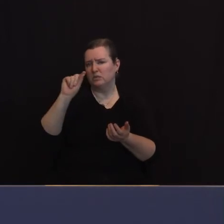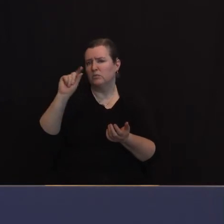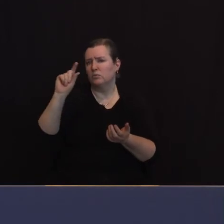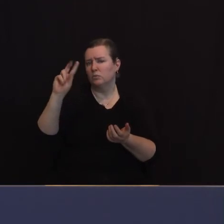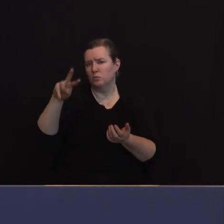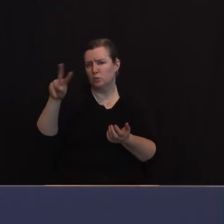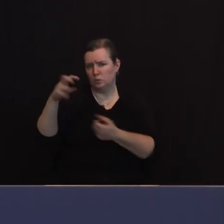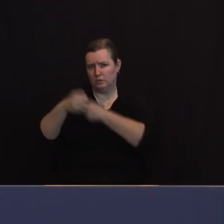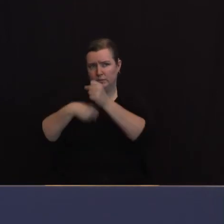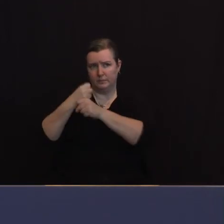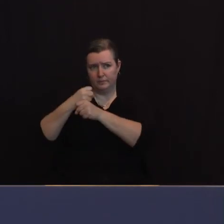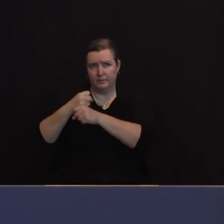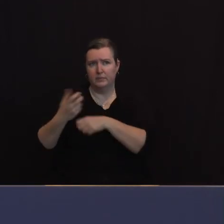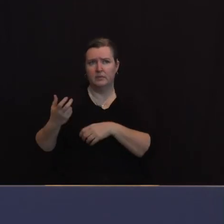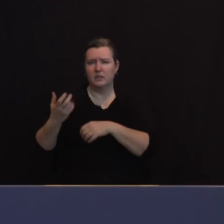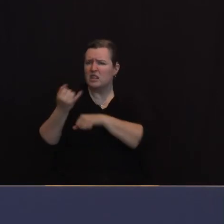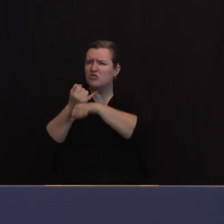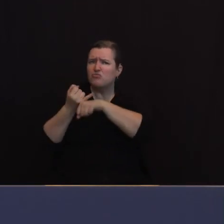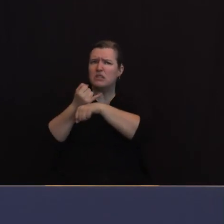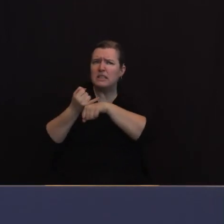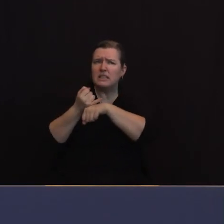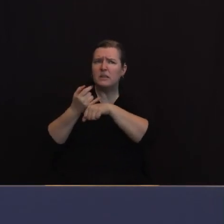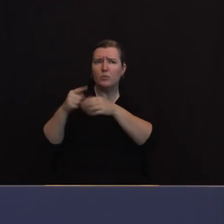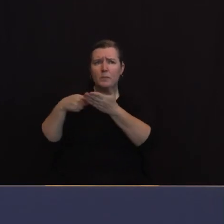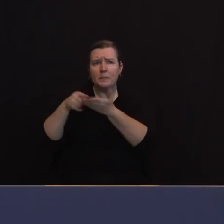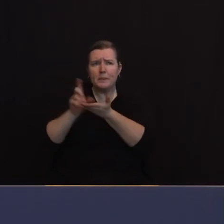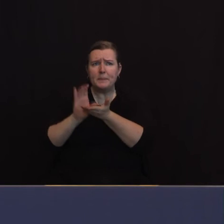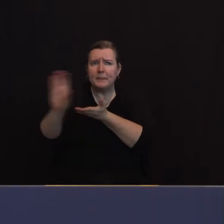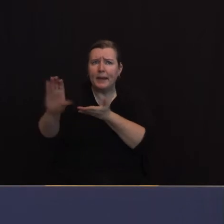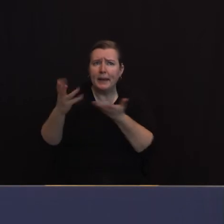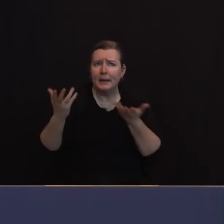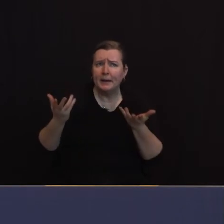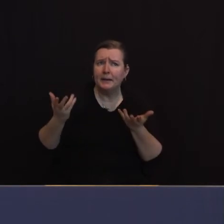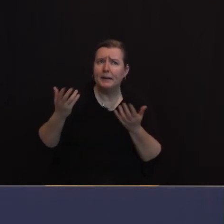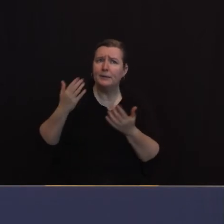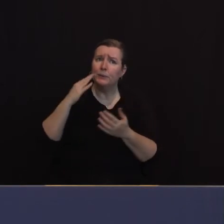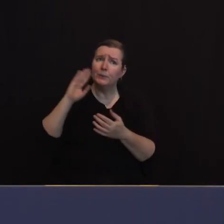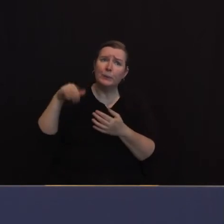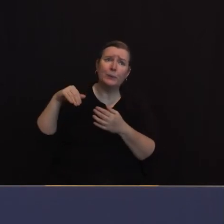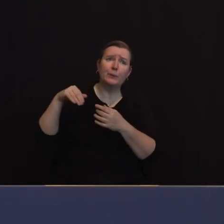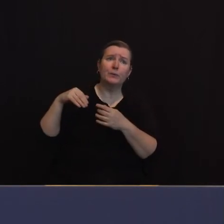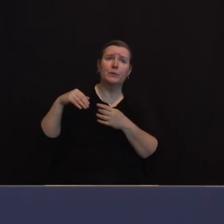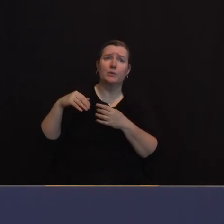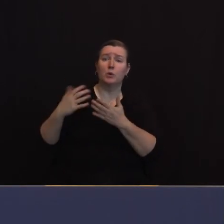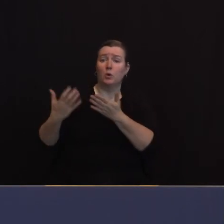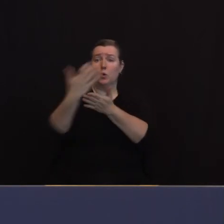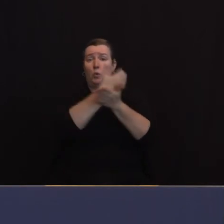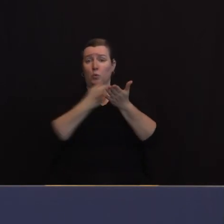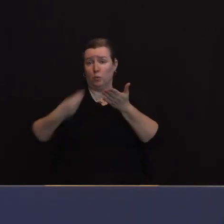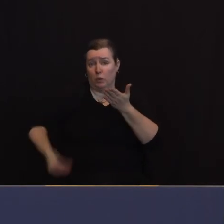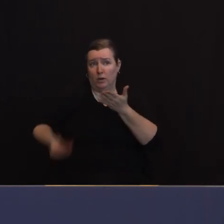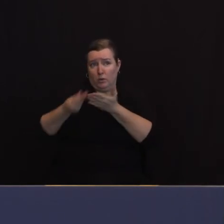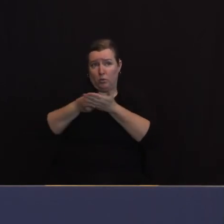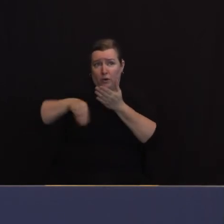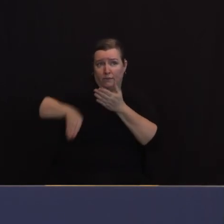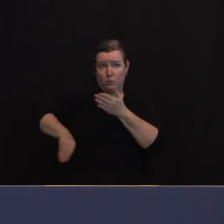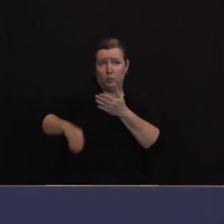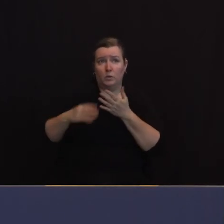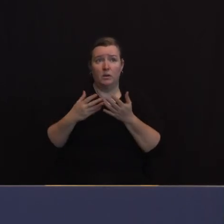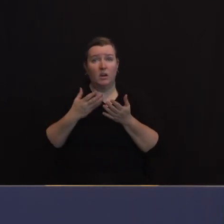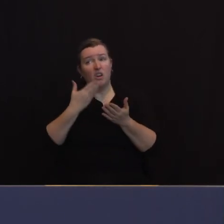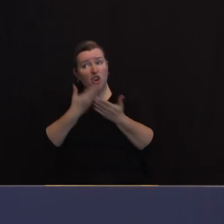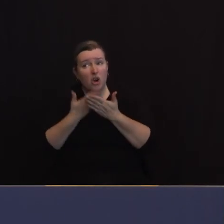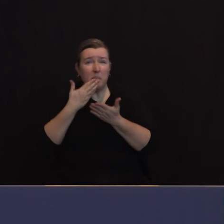paid back? When did you know your revenue projections were not as bad, and did you do anything to try stopping the borrowing? And how is this not